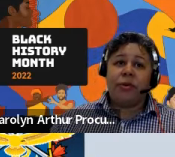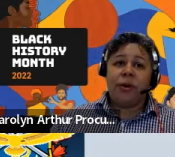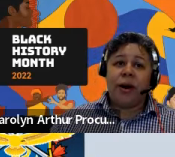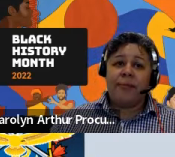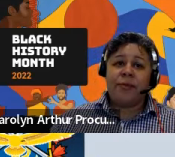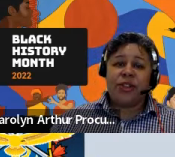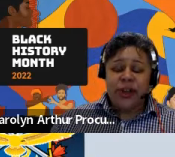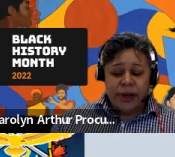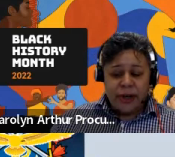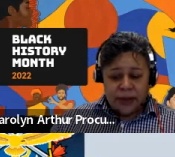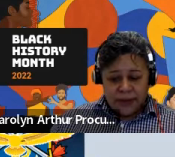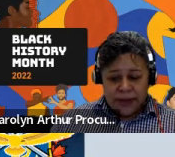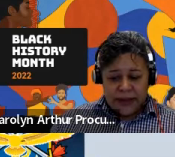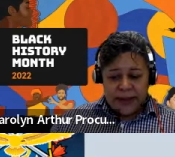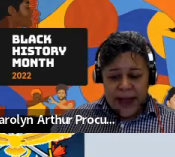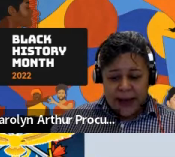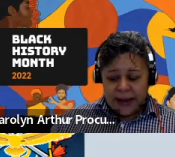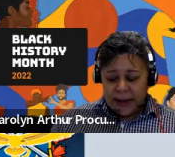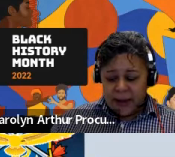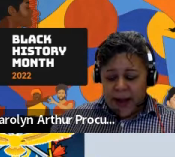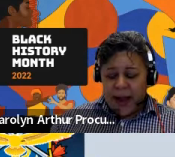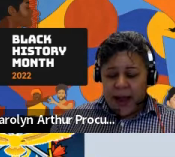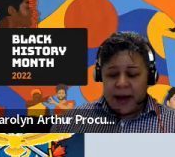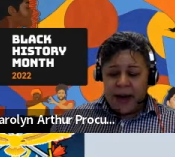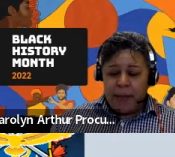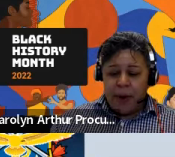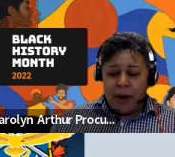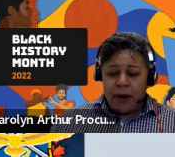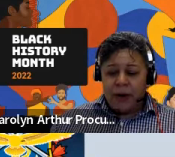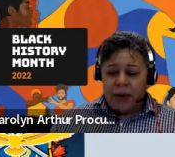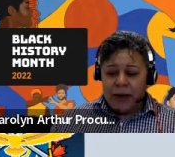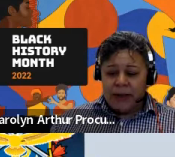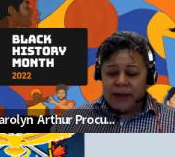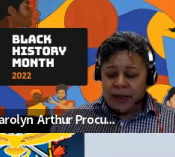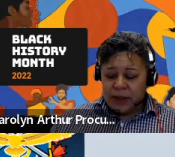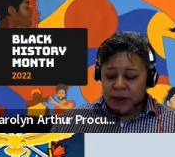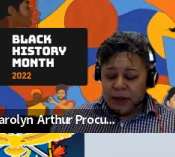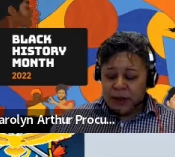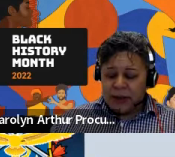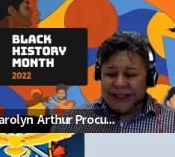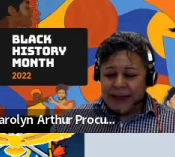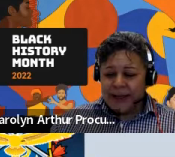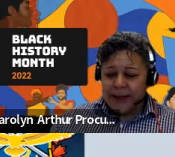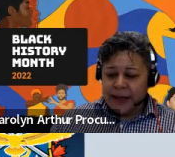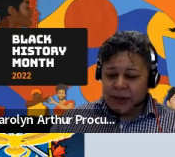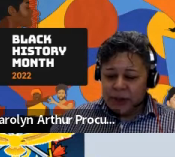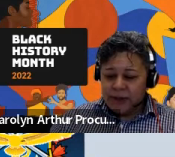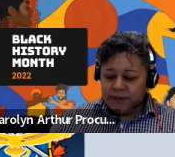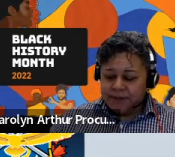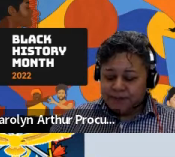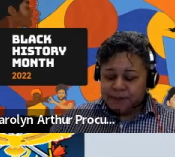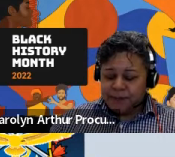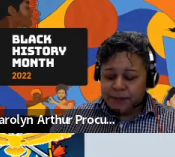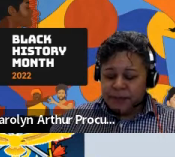through Shared Services Canada and a partner organization called Tech